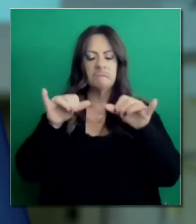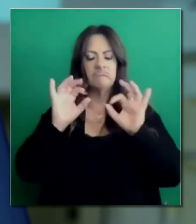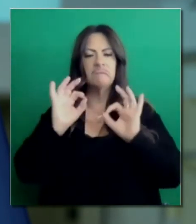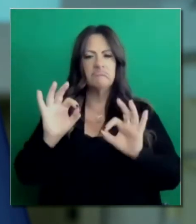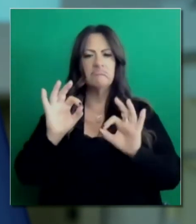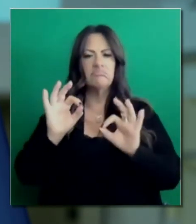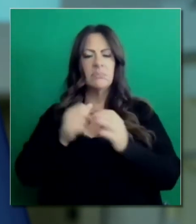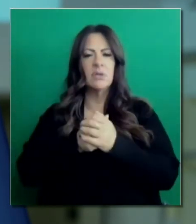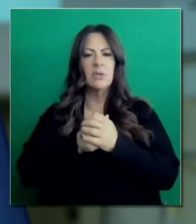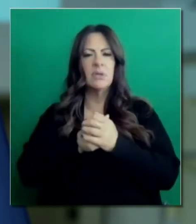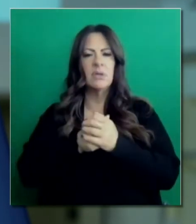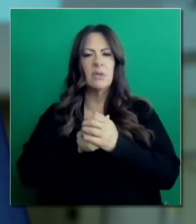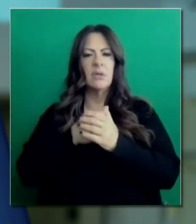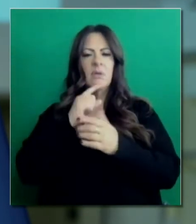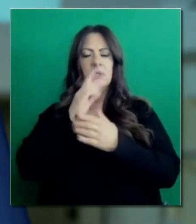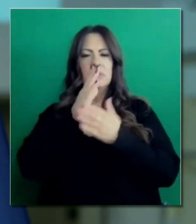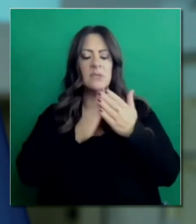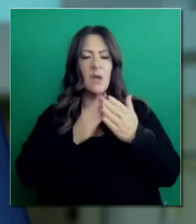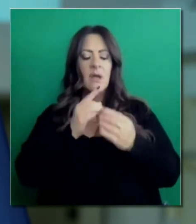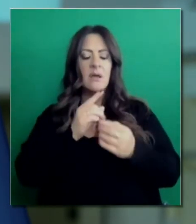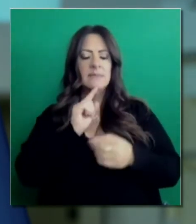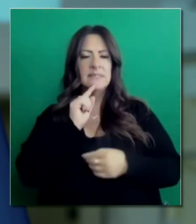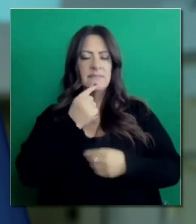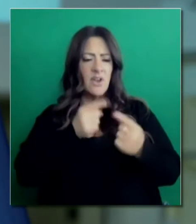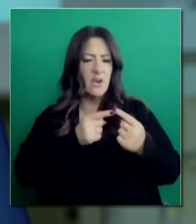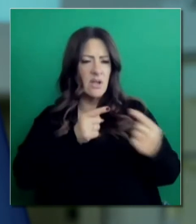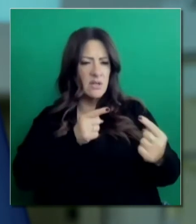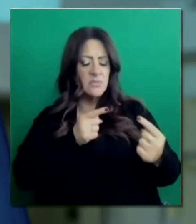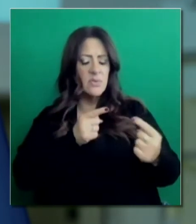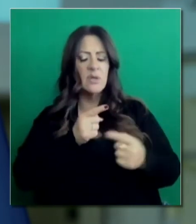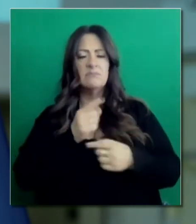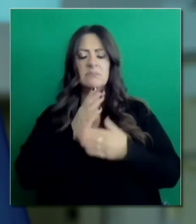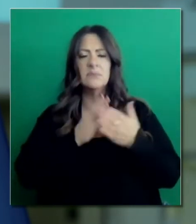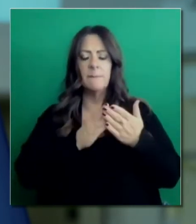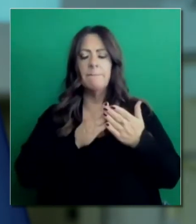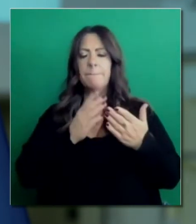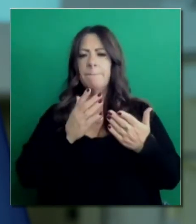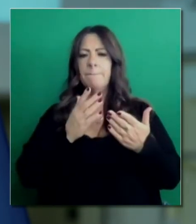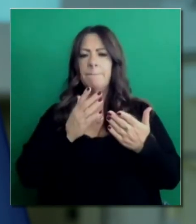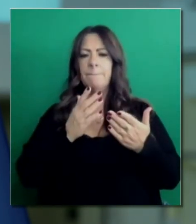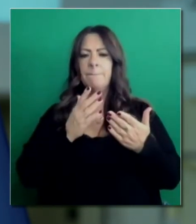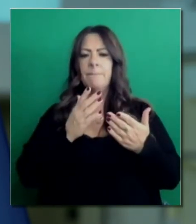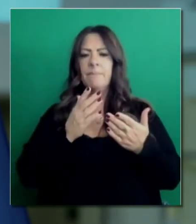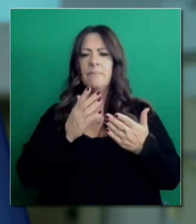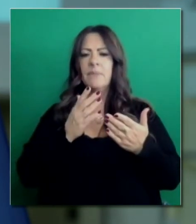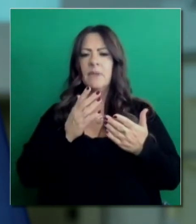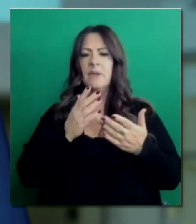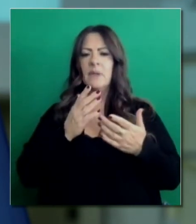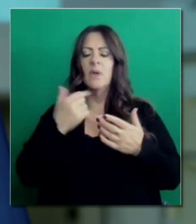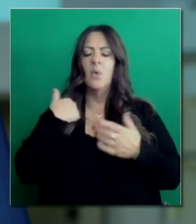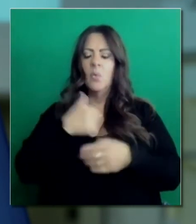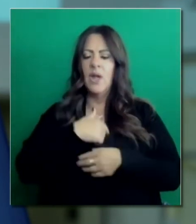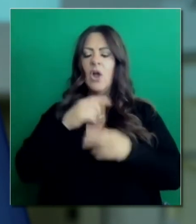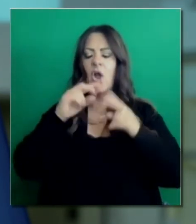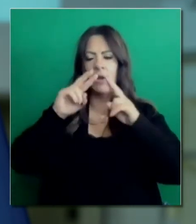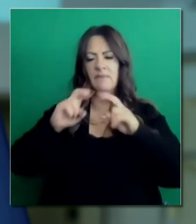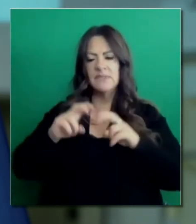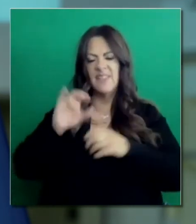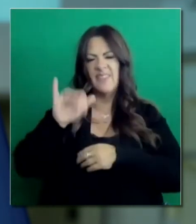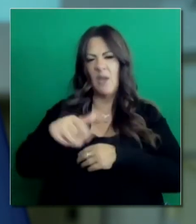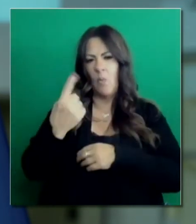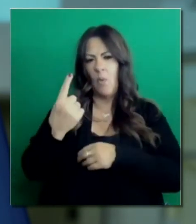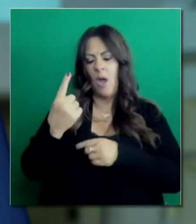dire consequences related to clinical interventions, including vaccines. But we are looking at this very closely and still